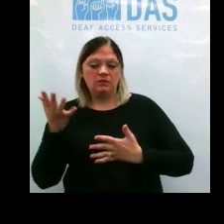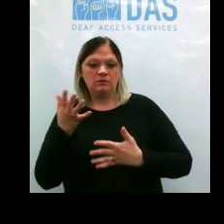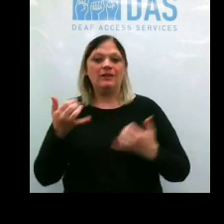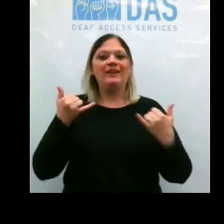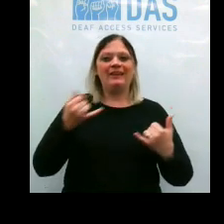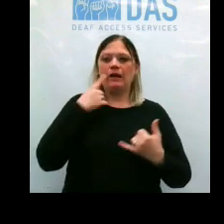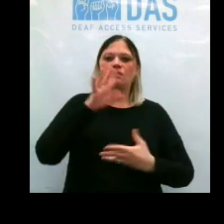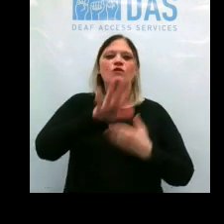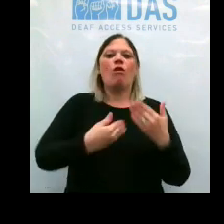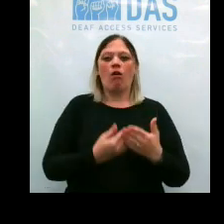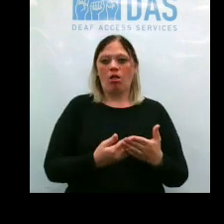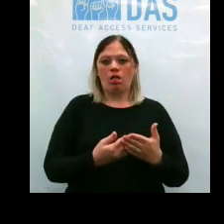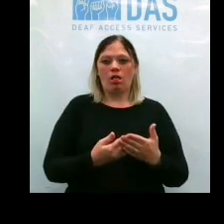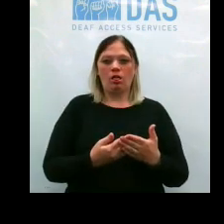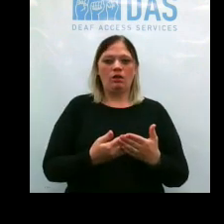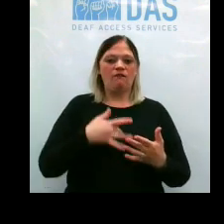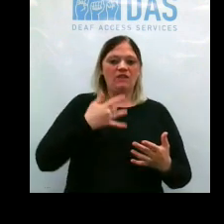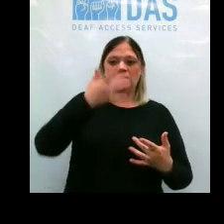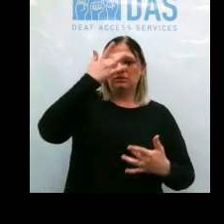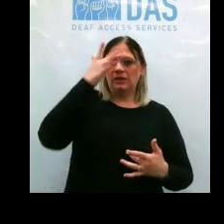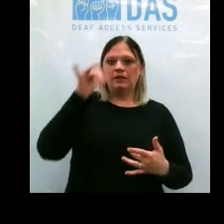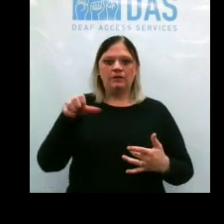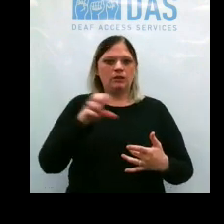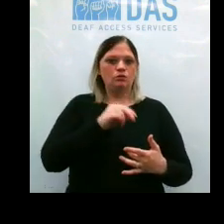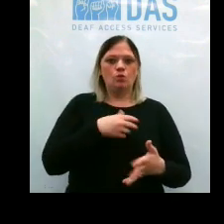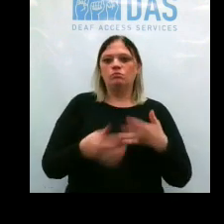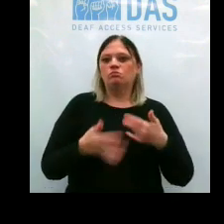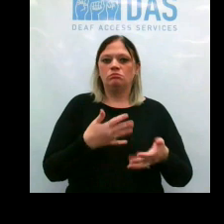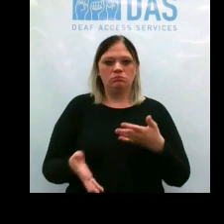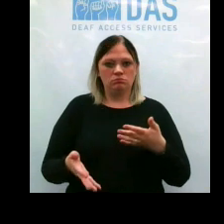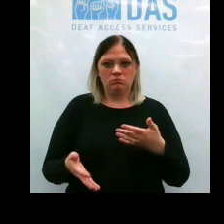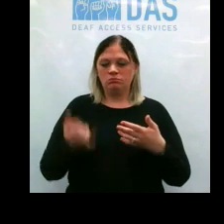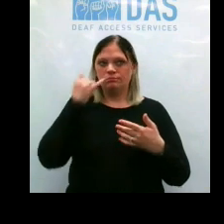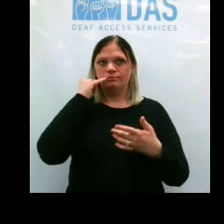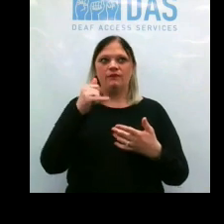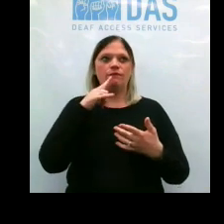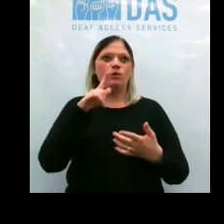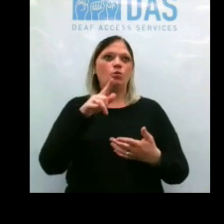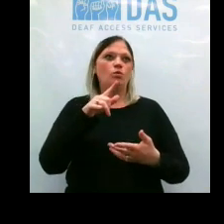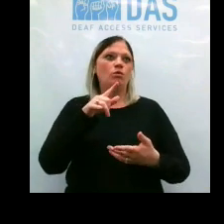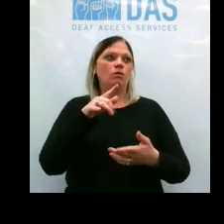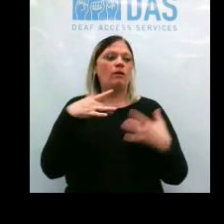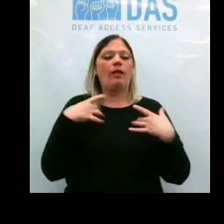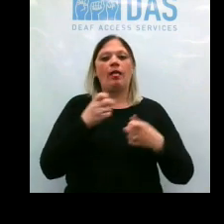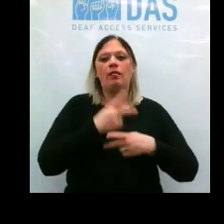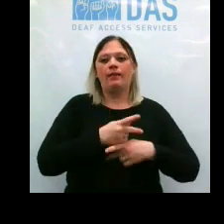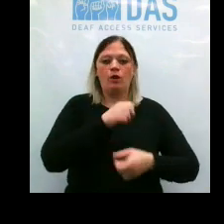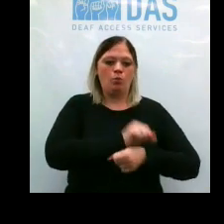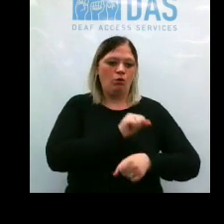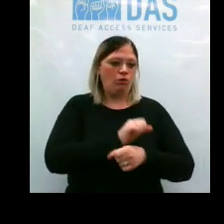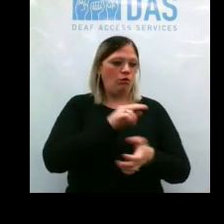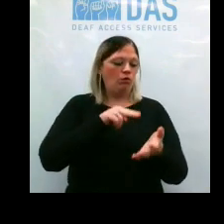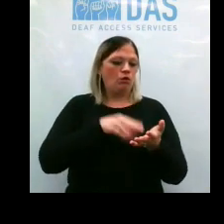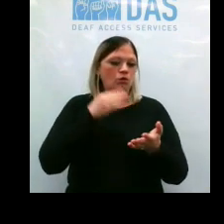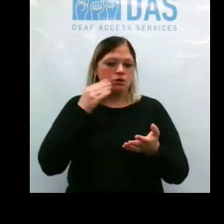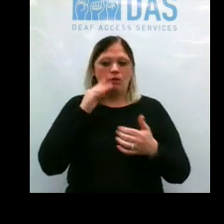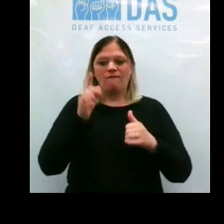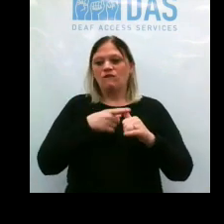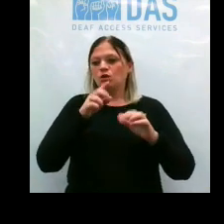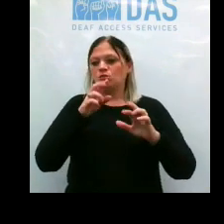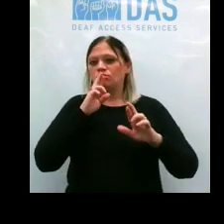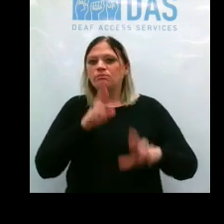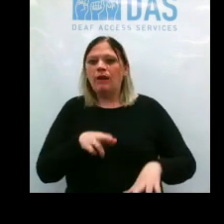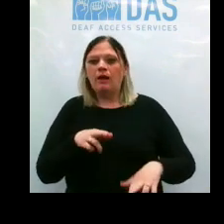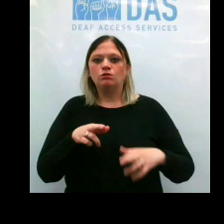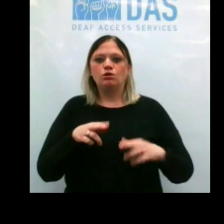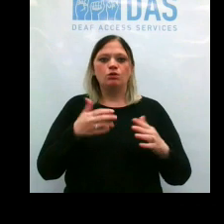symptoms. And that includes close contact with a positive case, you're a healthcare worker, nursing home employee, first responder. If you qualify,